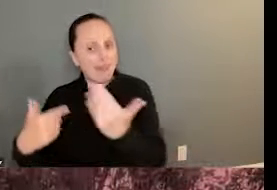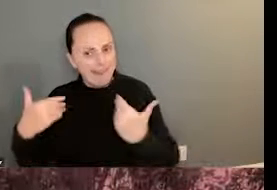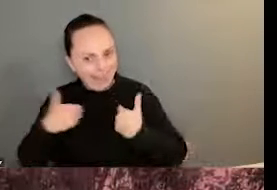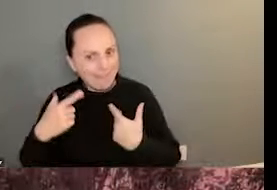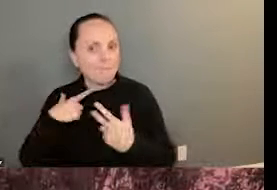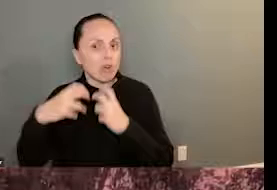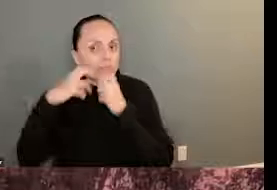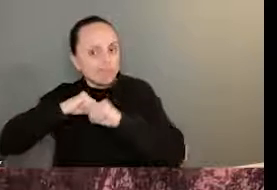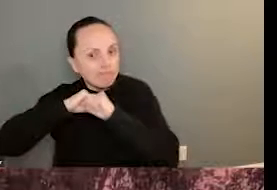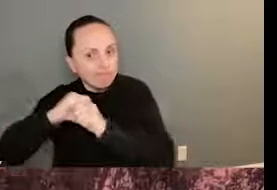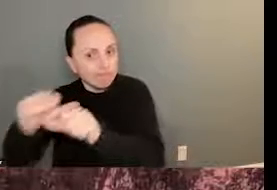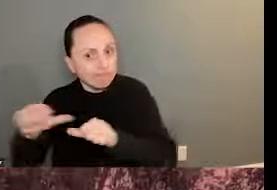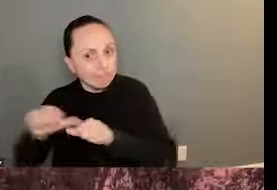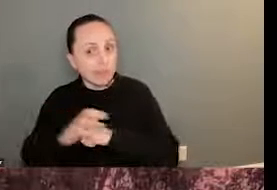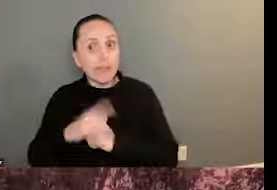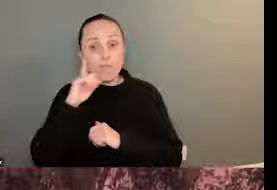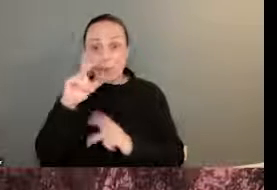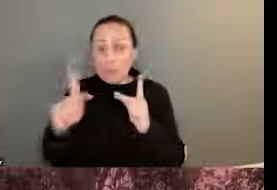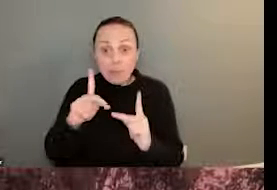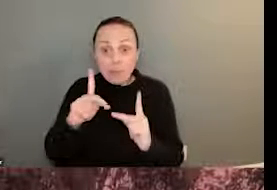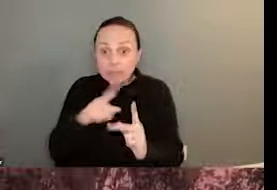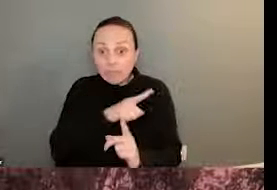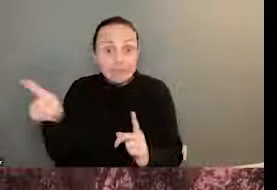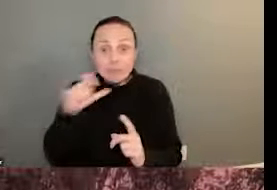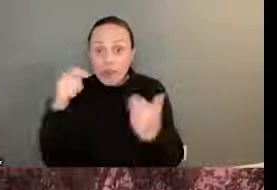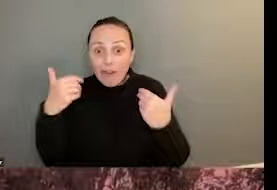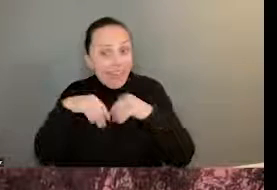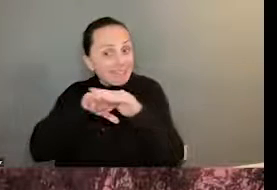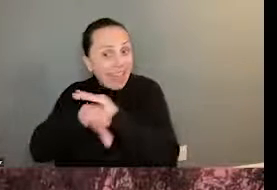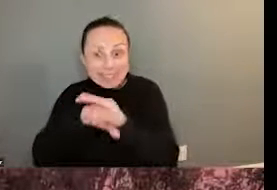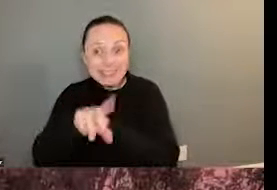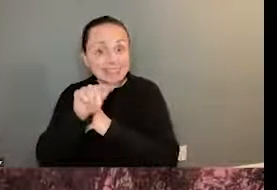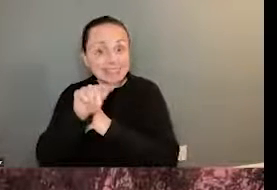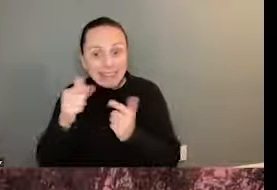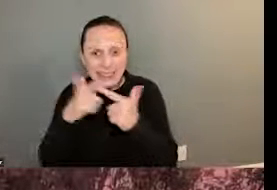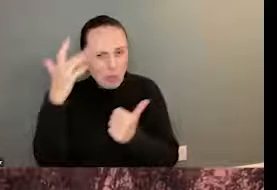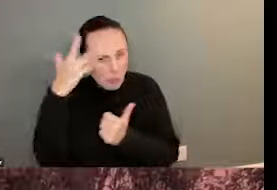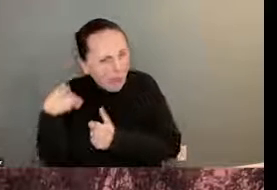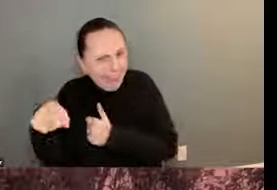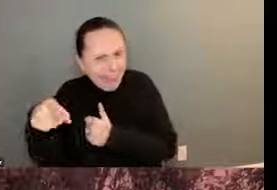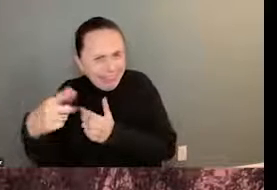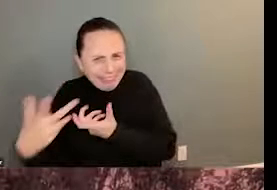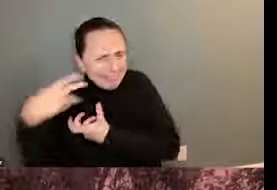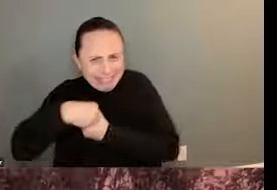spaces. So for the folks that don't have nearly as much access to data because of the baked-in